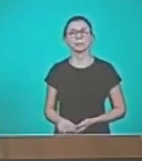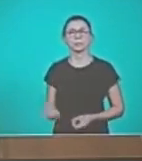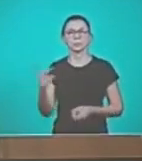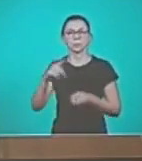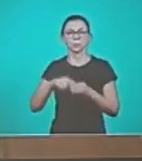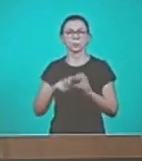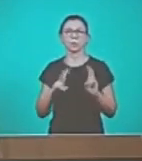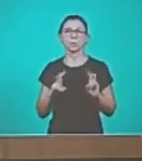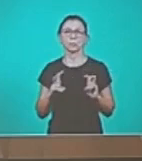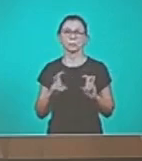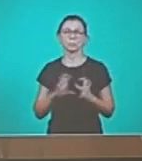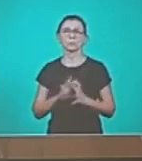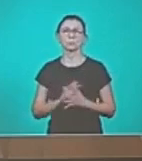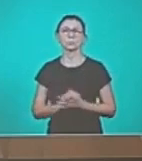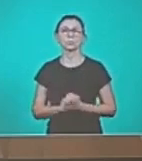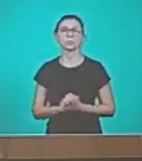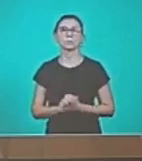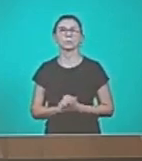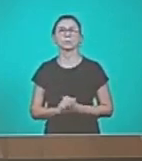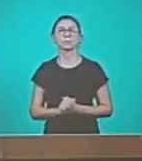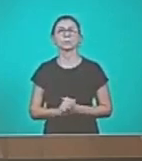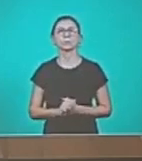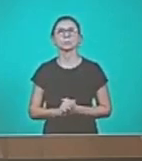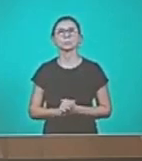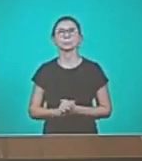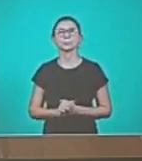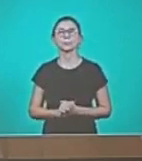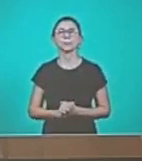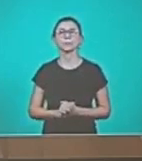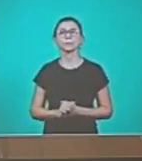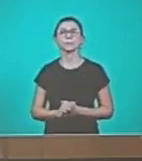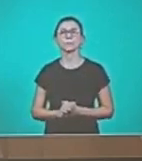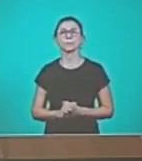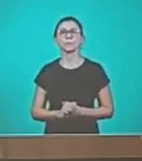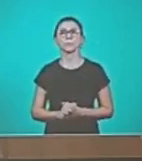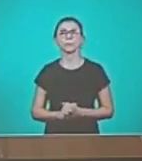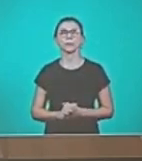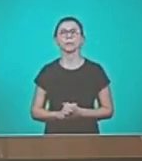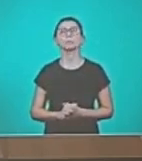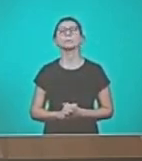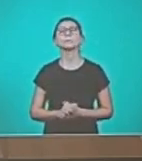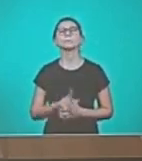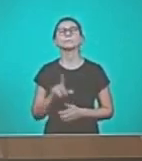to say, speak about the work, going back here to our brother